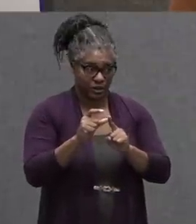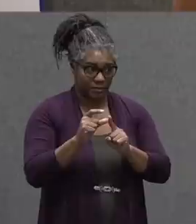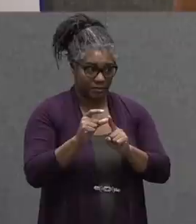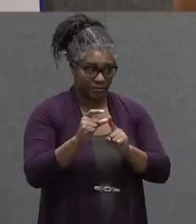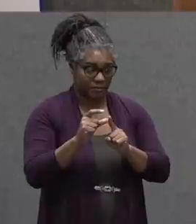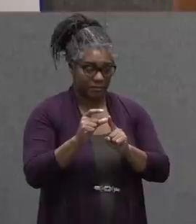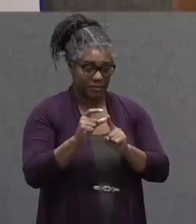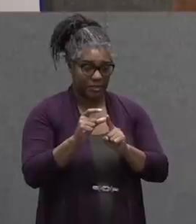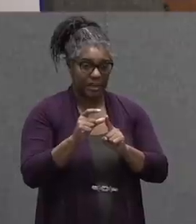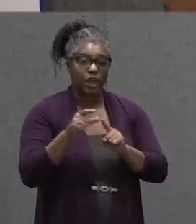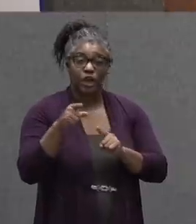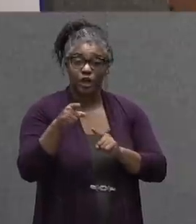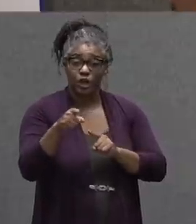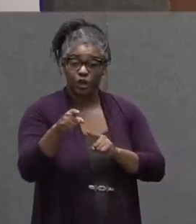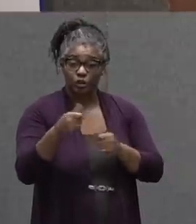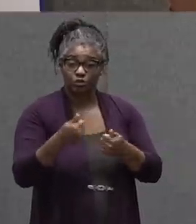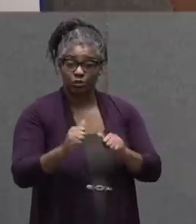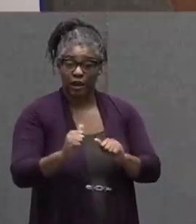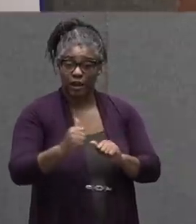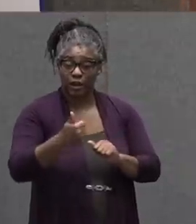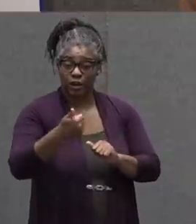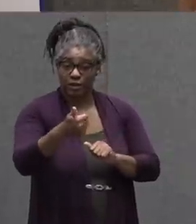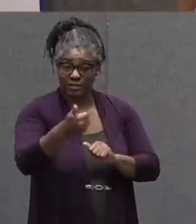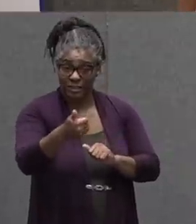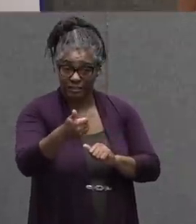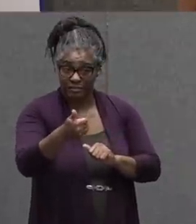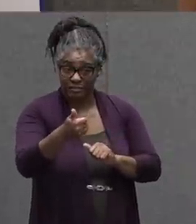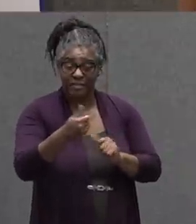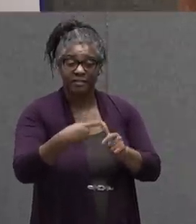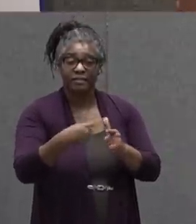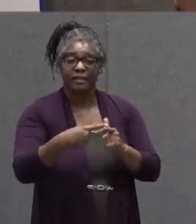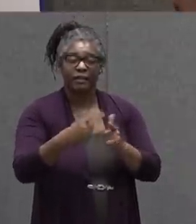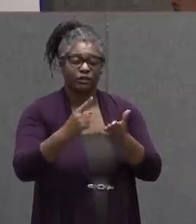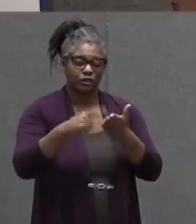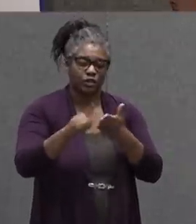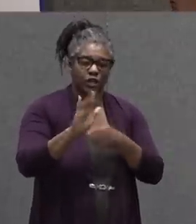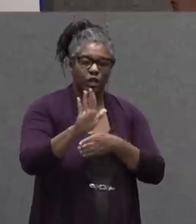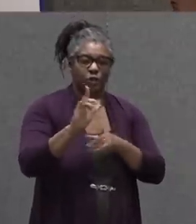me. Again, I'm going to tap it out first before I build it.